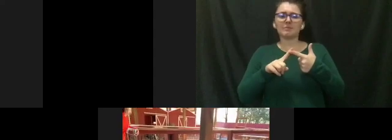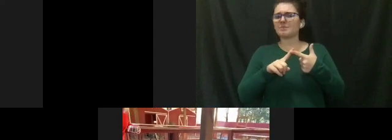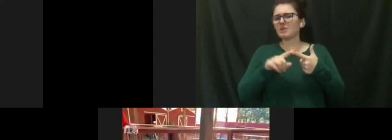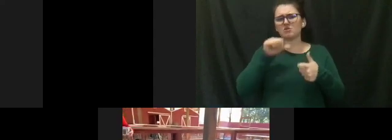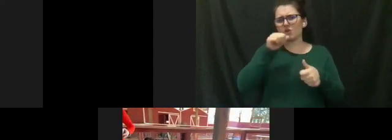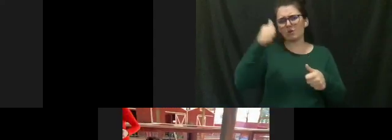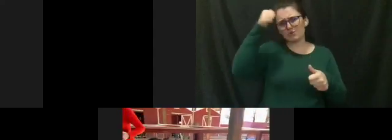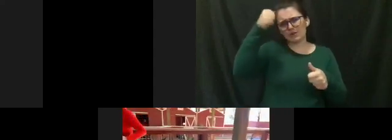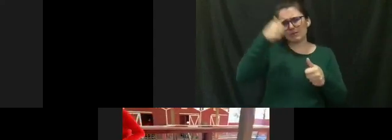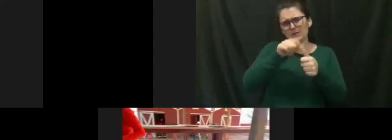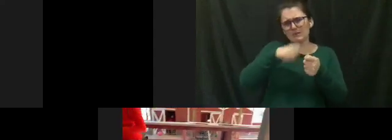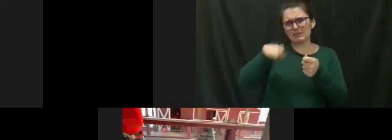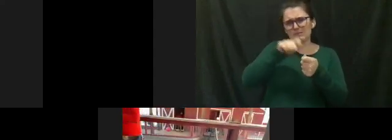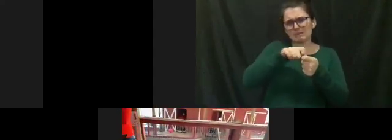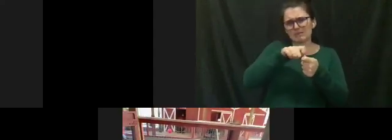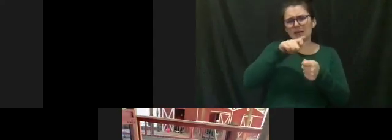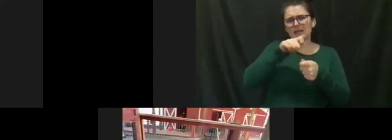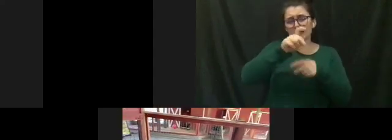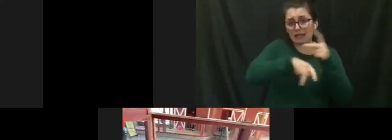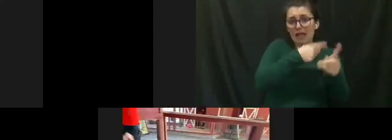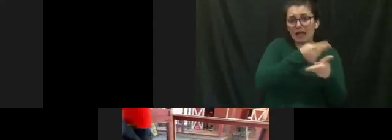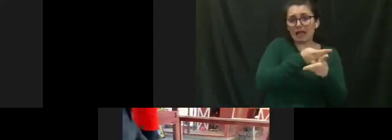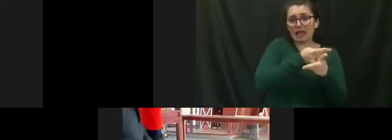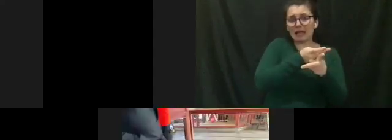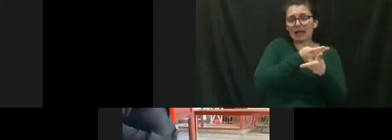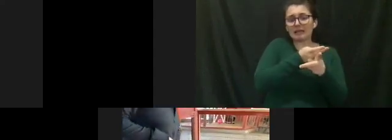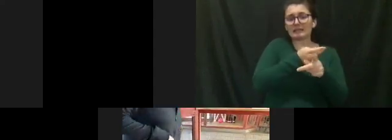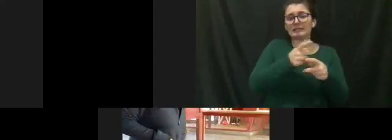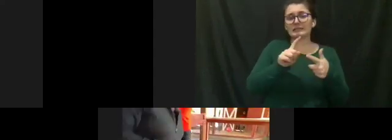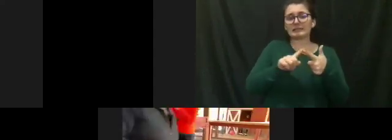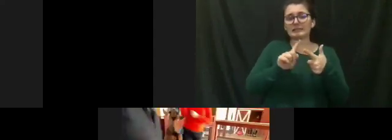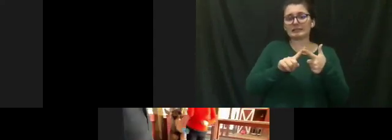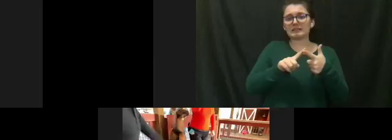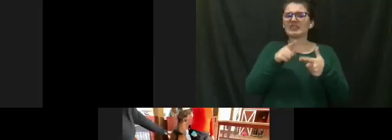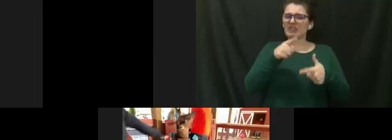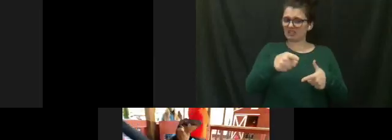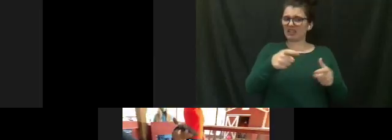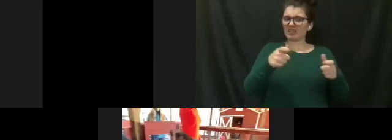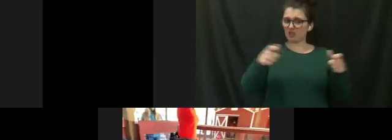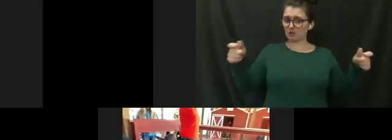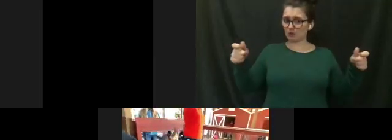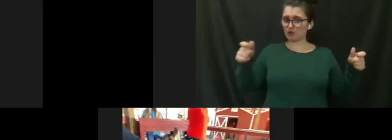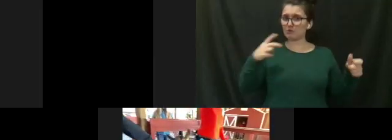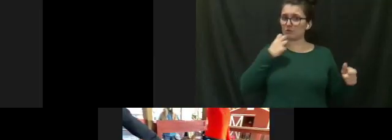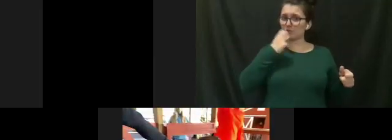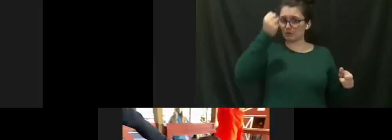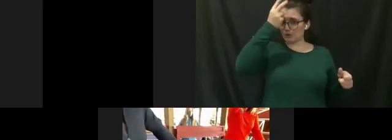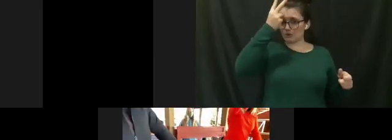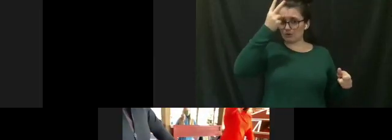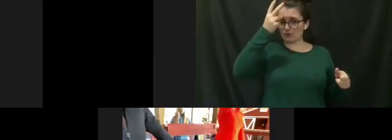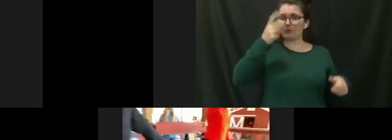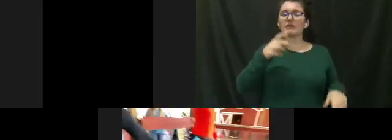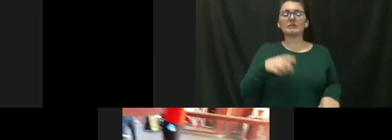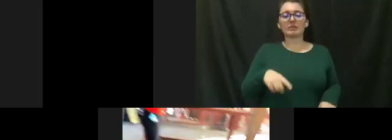the specific It's not a new breed. No, he's not a Nubian. But you can see he's much larger. So this is Duke here. He's our dominant